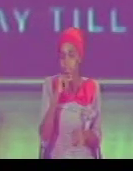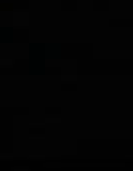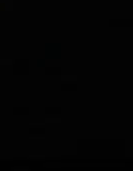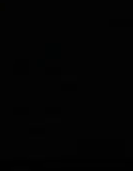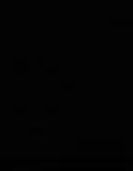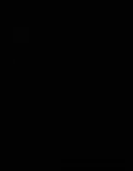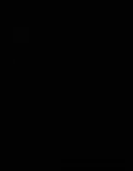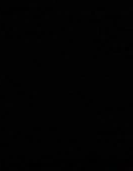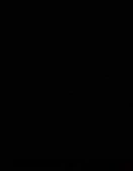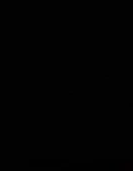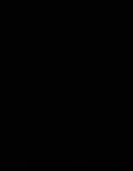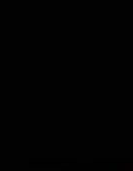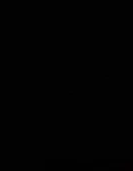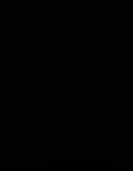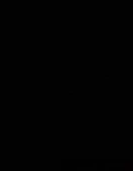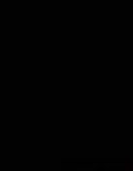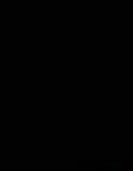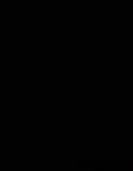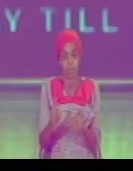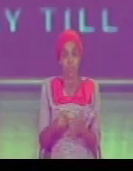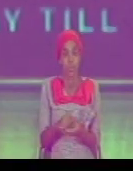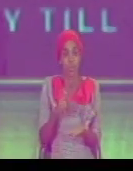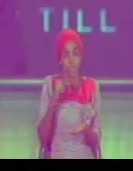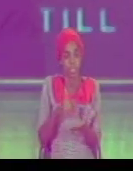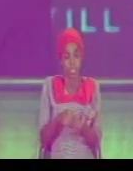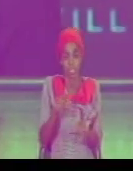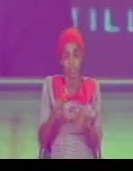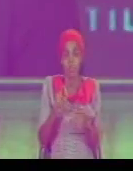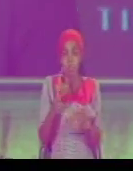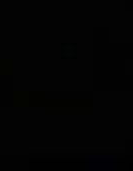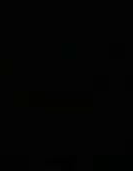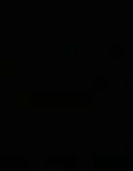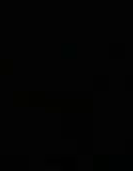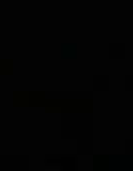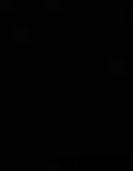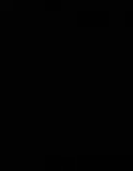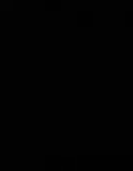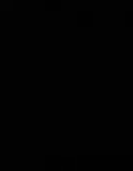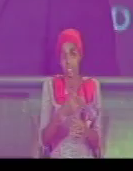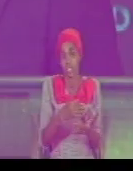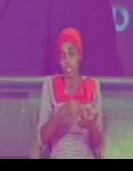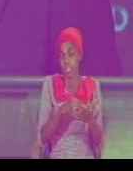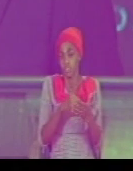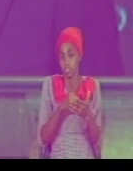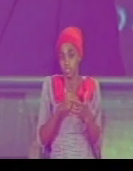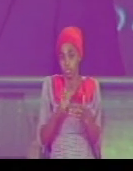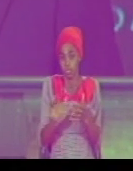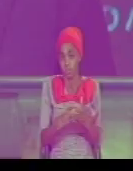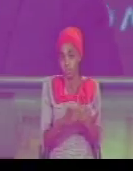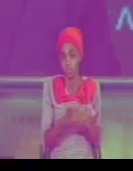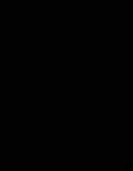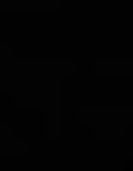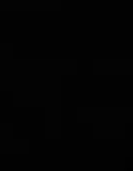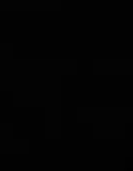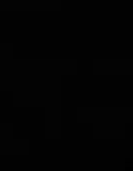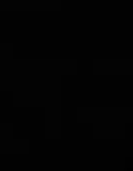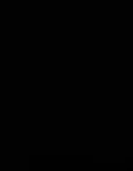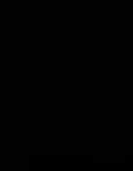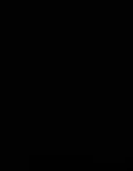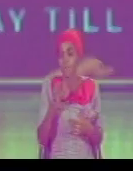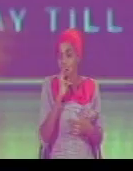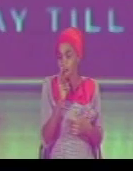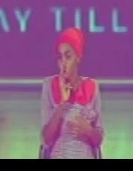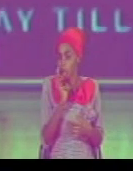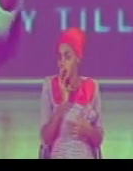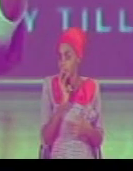of the things they make children, they have a swimming pool at the back of the house, and they also have